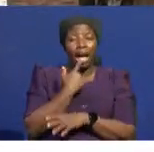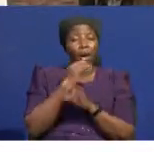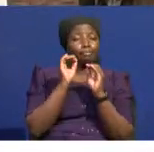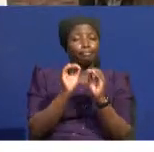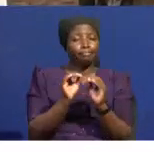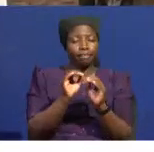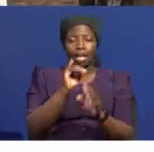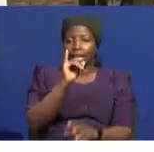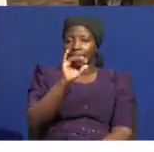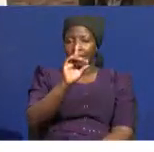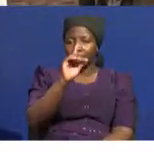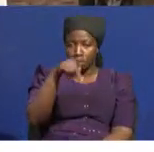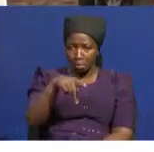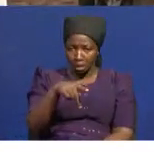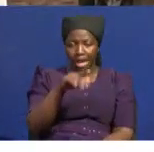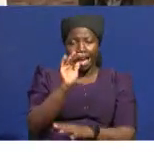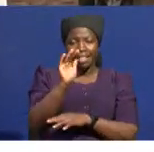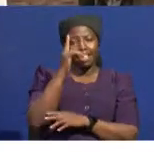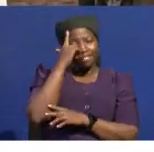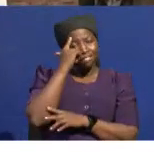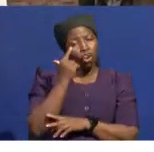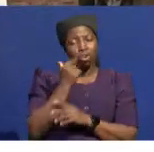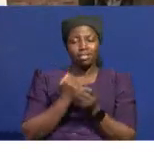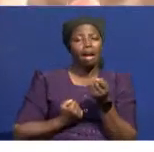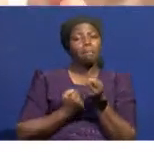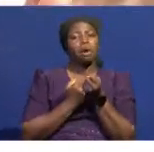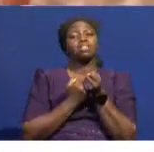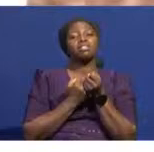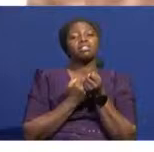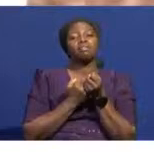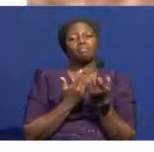displaced persons are now appealing for humanitarian aid.